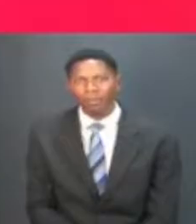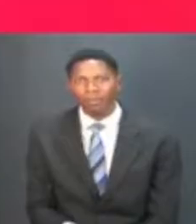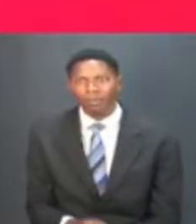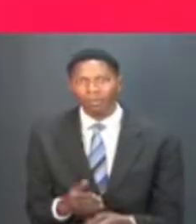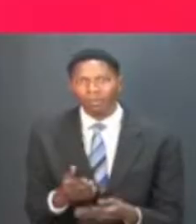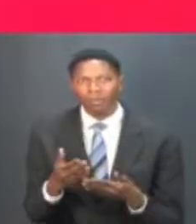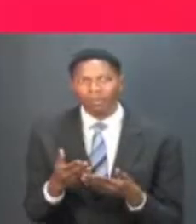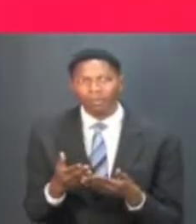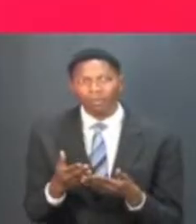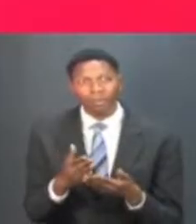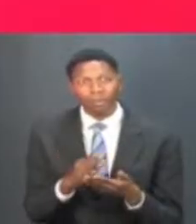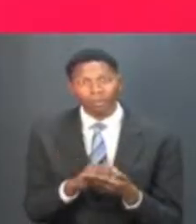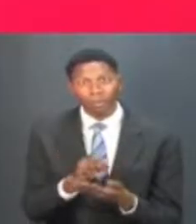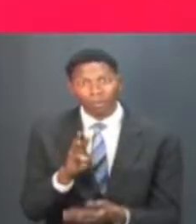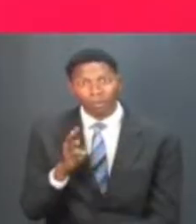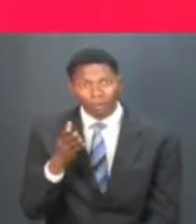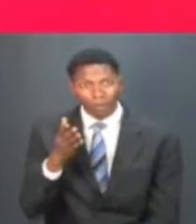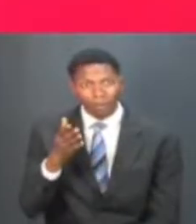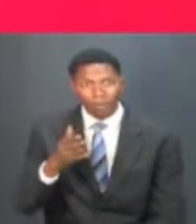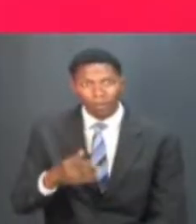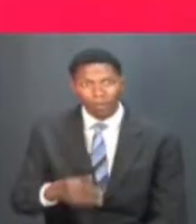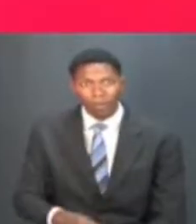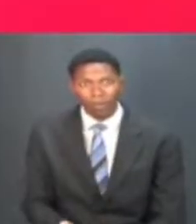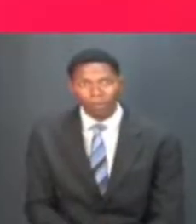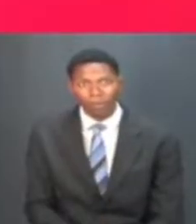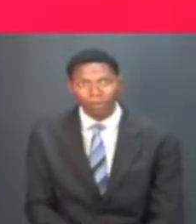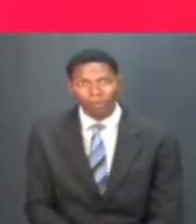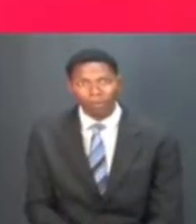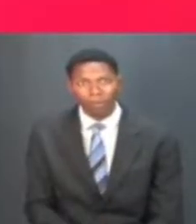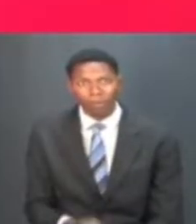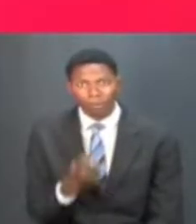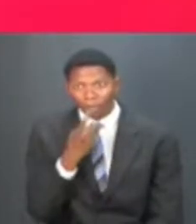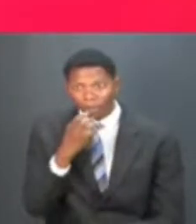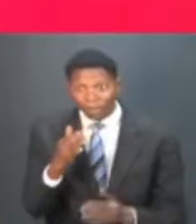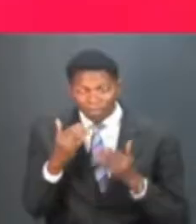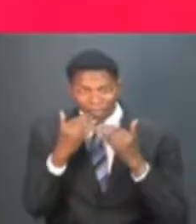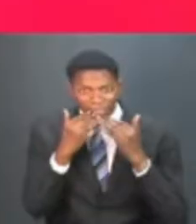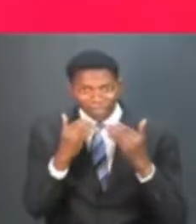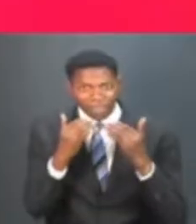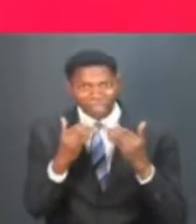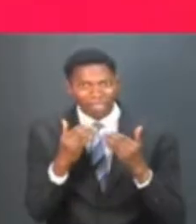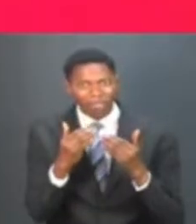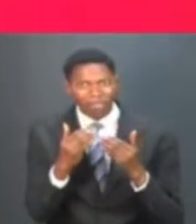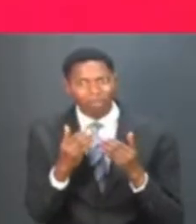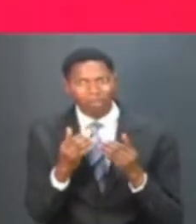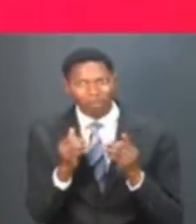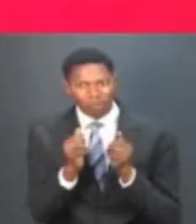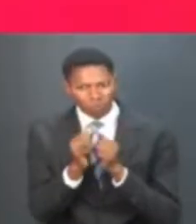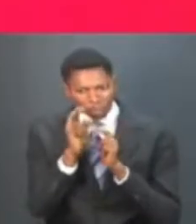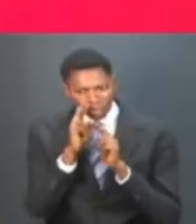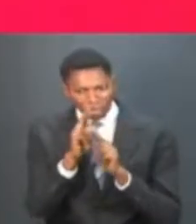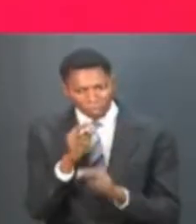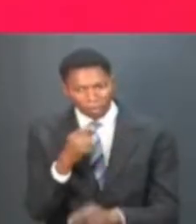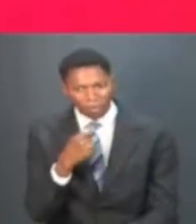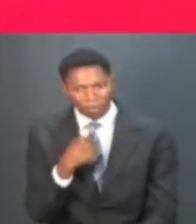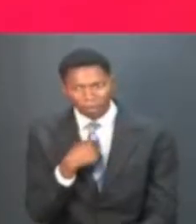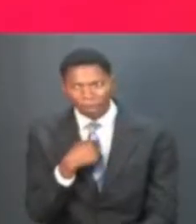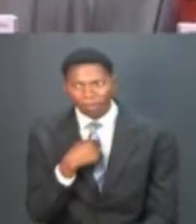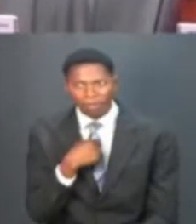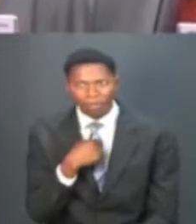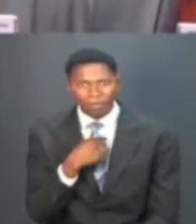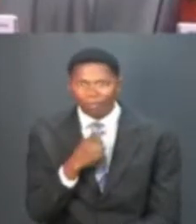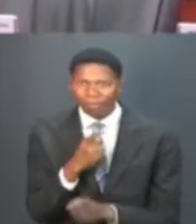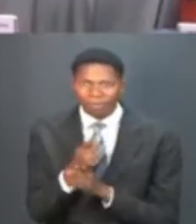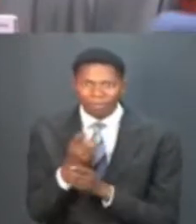Page 6, yes. Speaker, thank you so much. Speaker, with respect, may I bring a